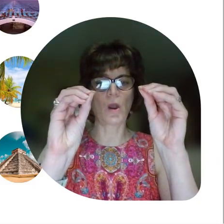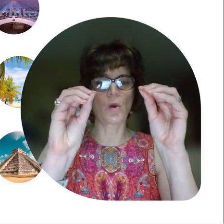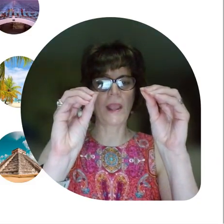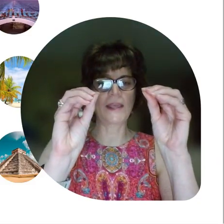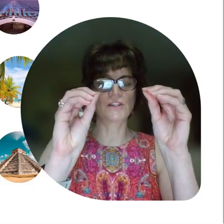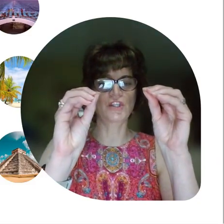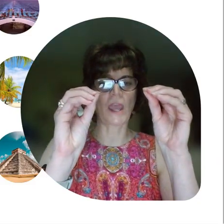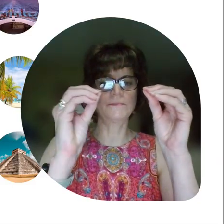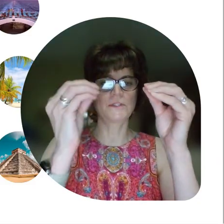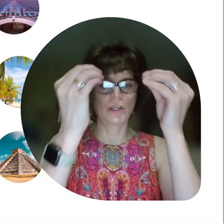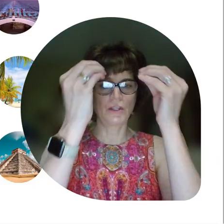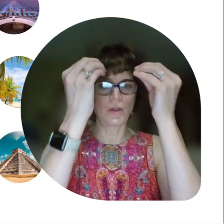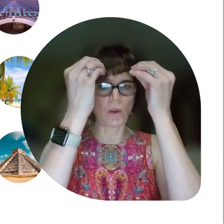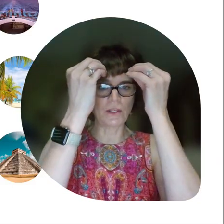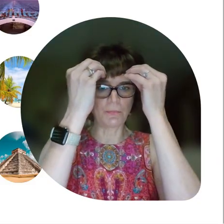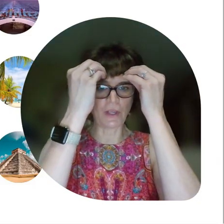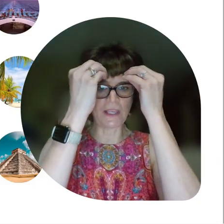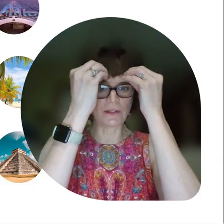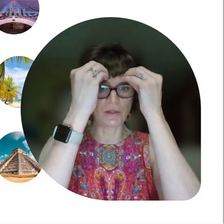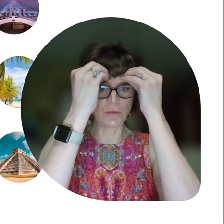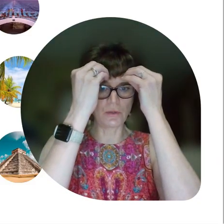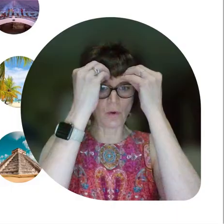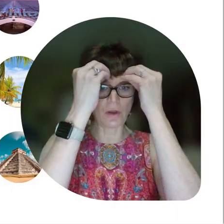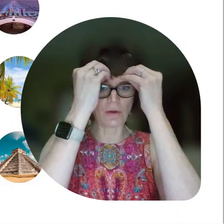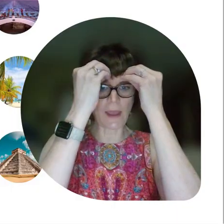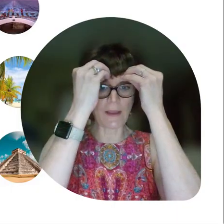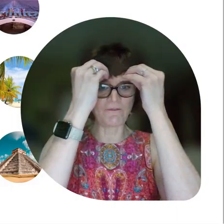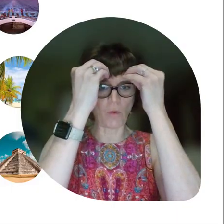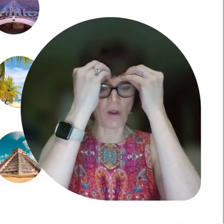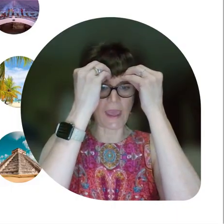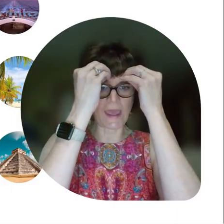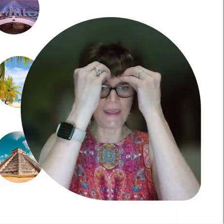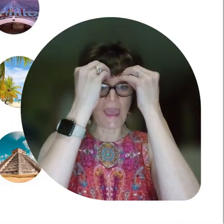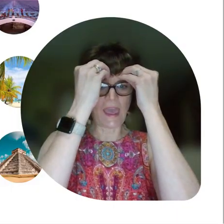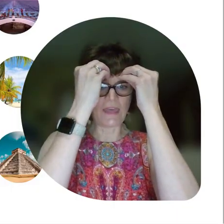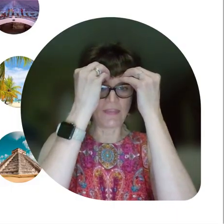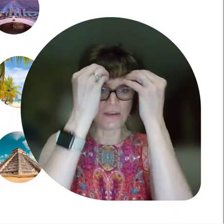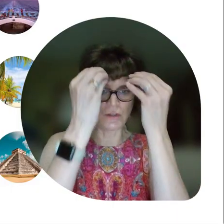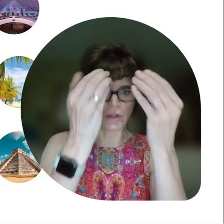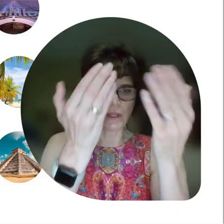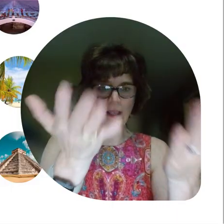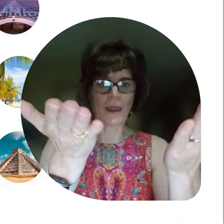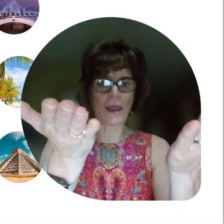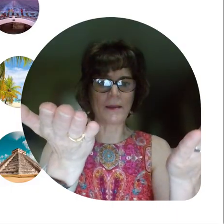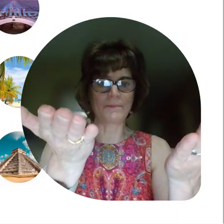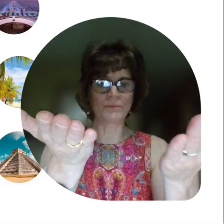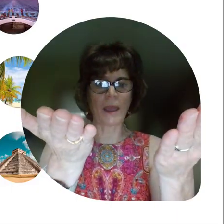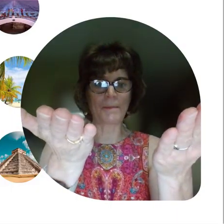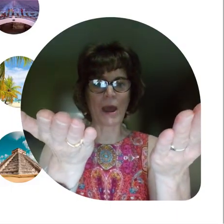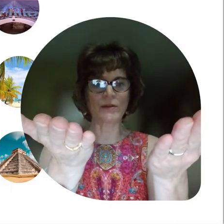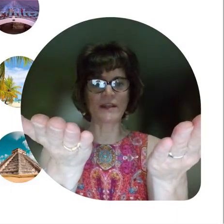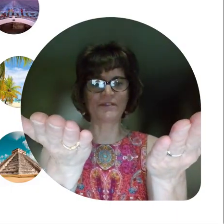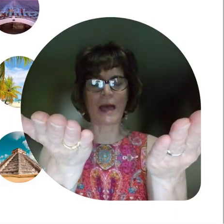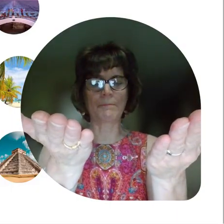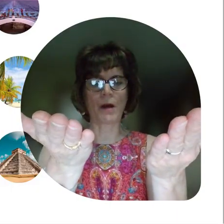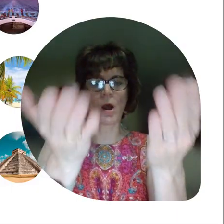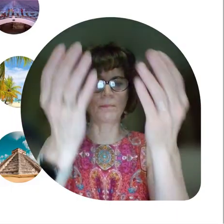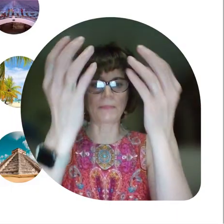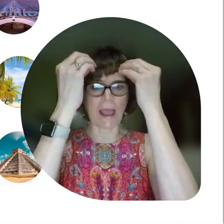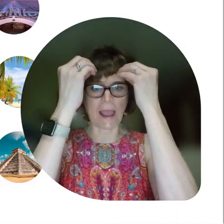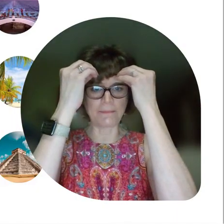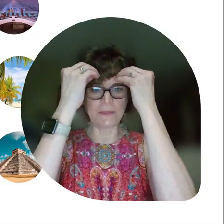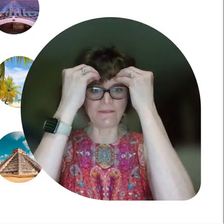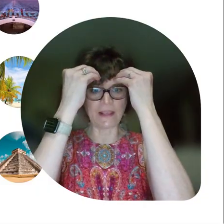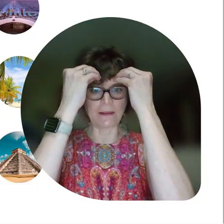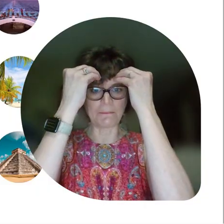flat O hand shape. You're going to bring it to your forehead, and then you're going to come out in a flat palm,